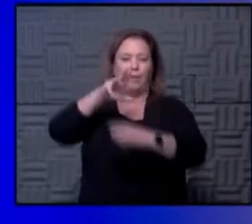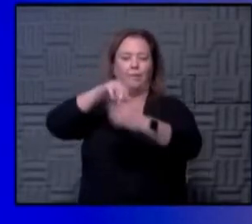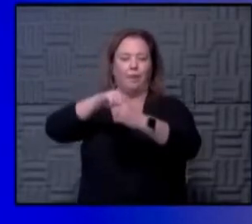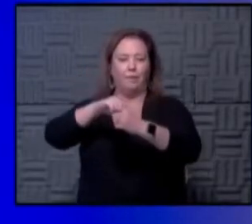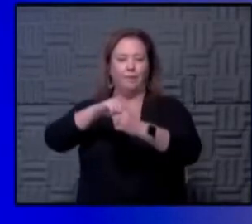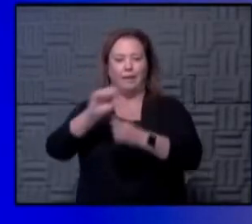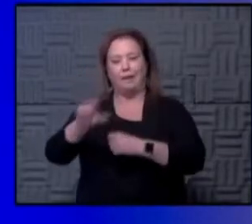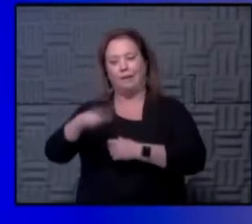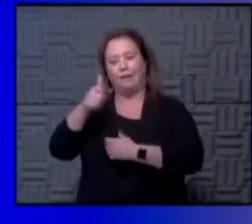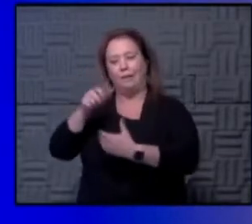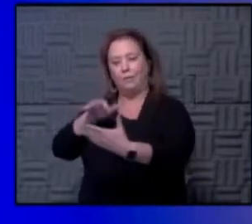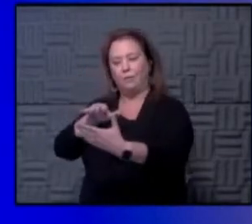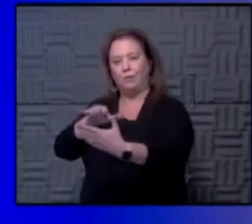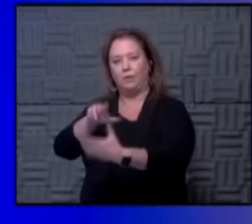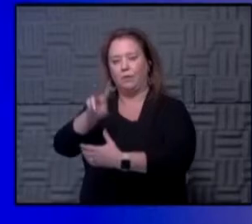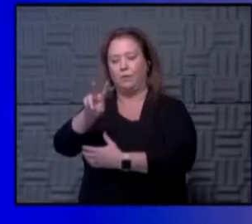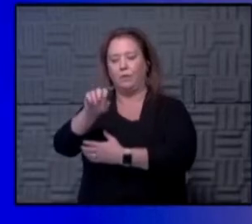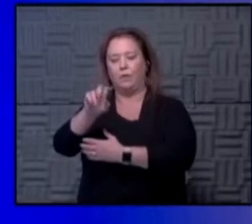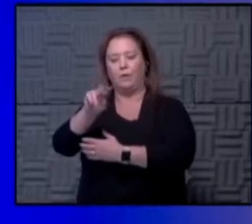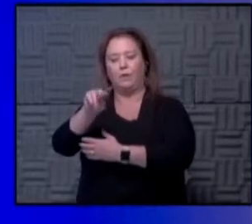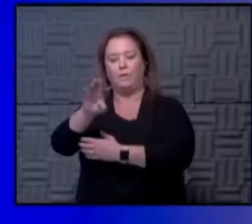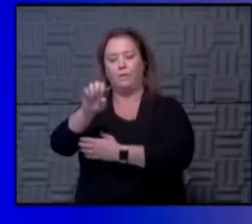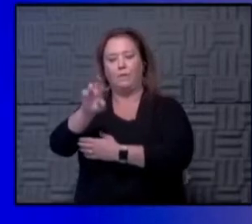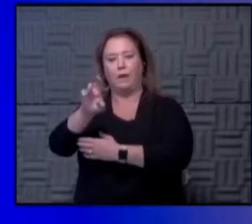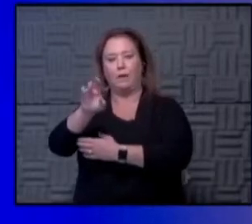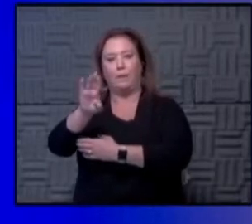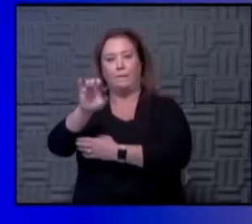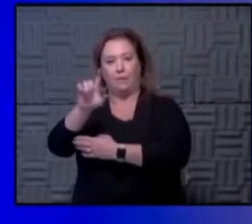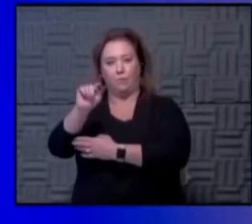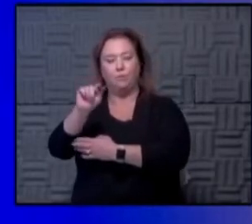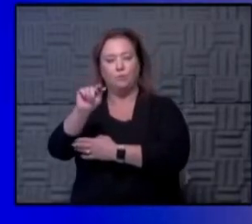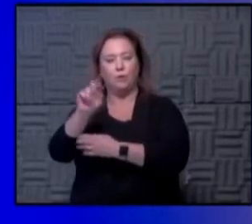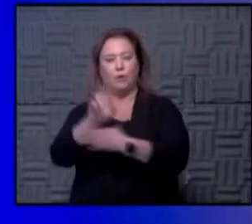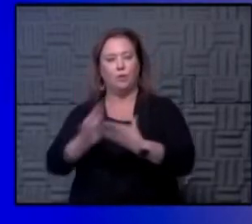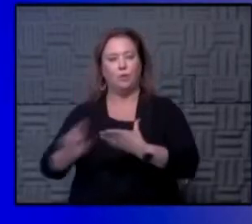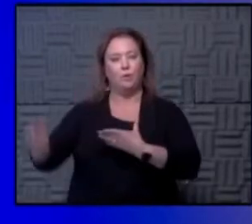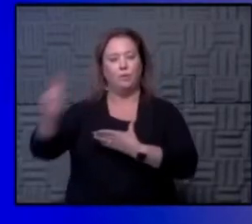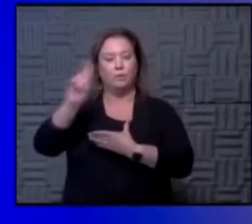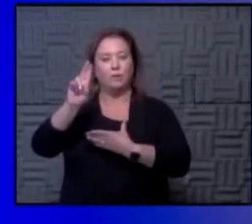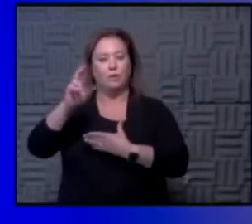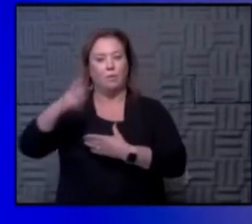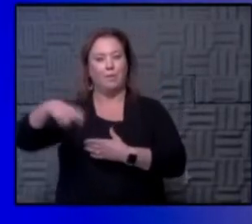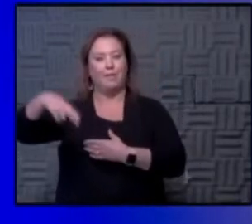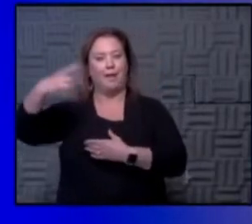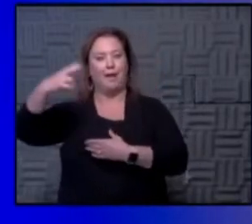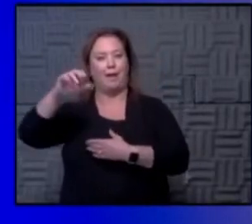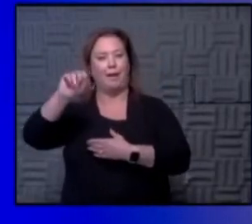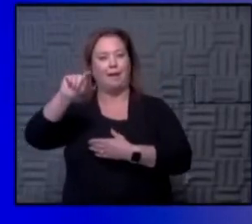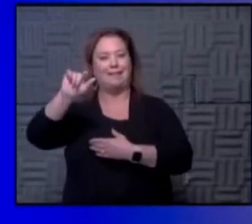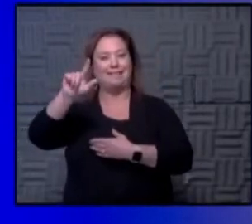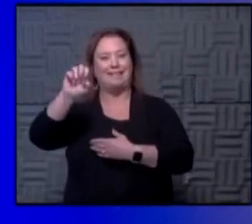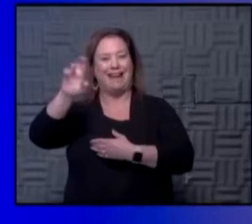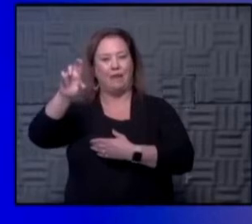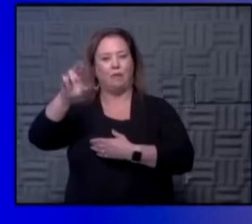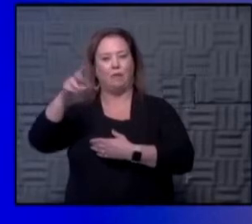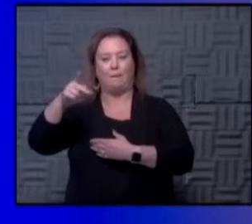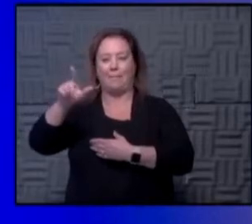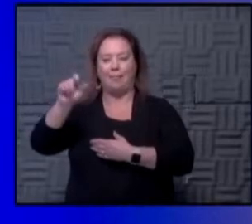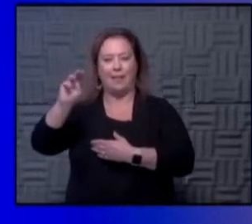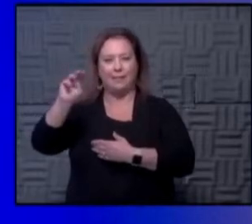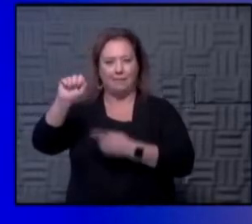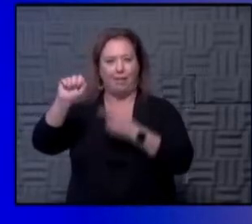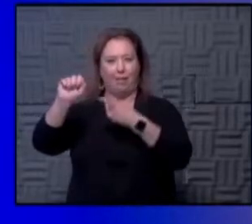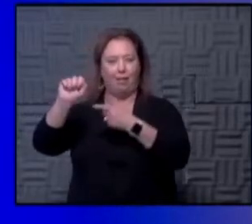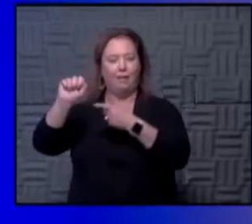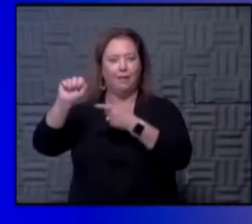in another trial with Vanderbilt University, led by Wissam Elatruni here, with high titer plasma. So we are still looking at